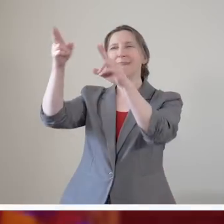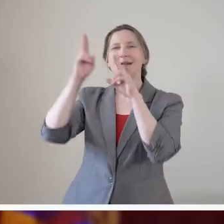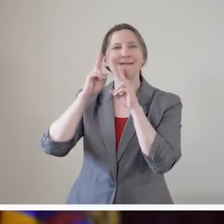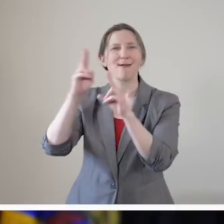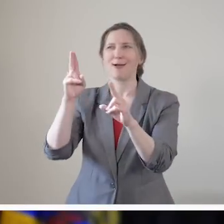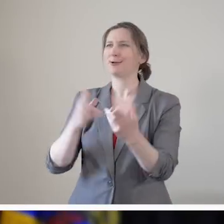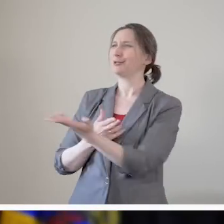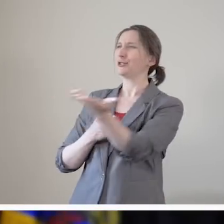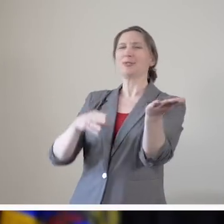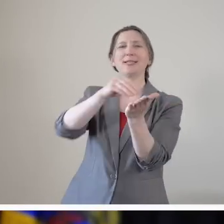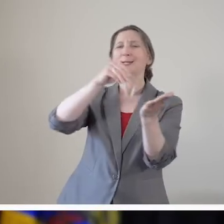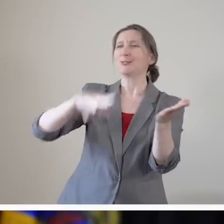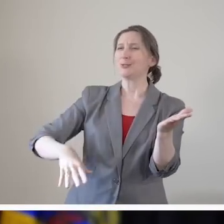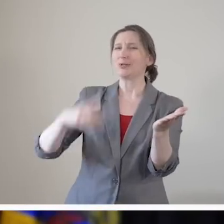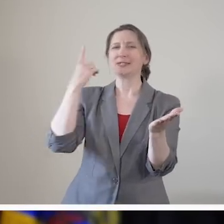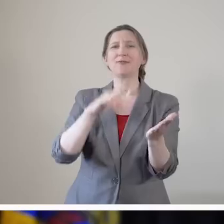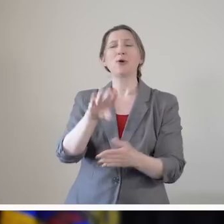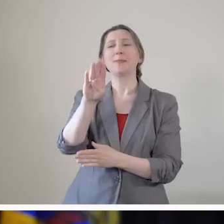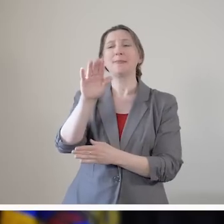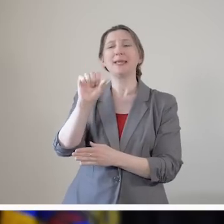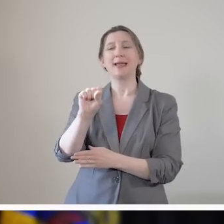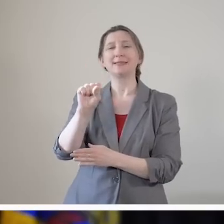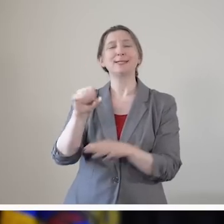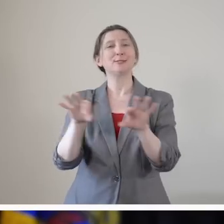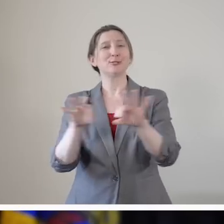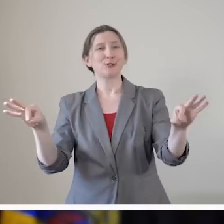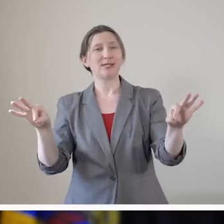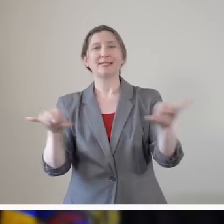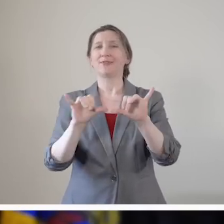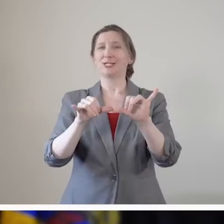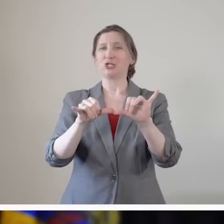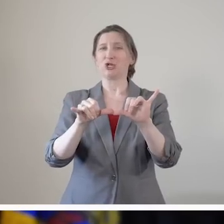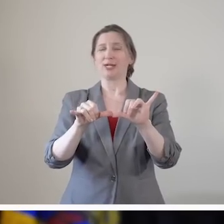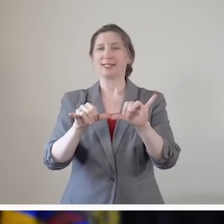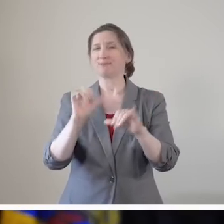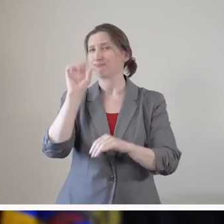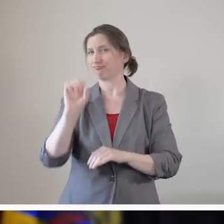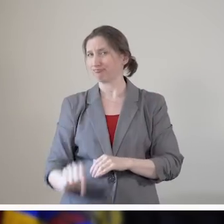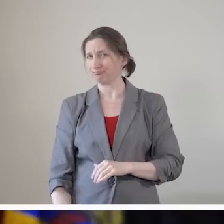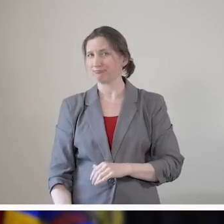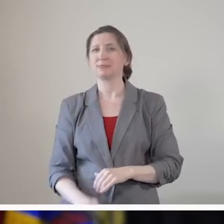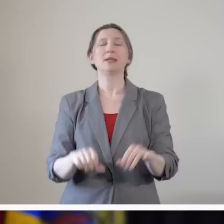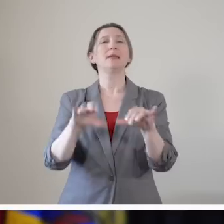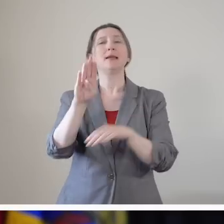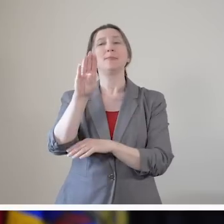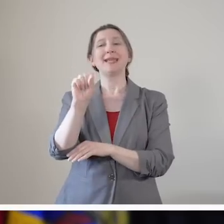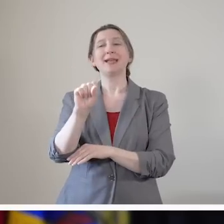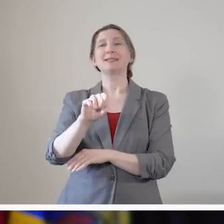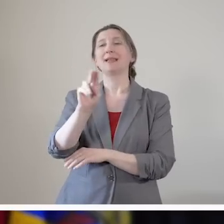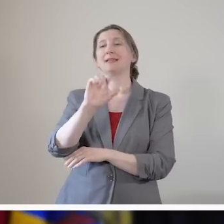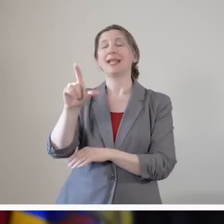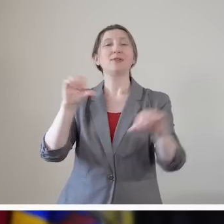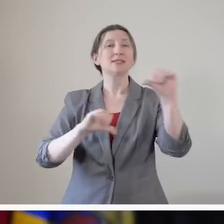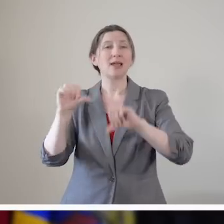Chancellor Blank, it is my distinct honor to present the candidates for bachelor's degrees in the College of Engineering: Bachelor of Naval